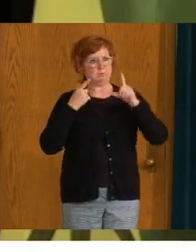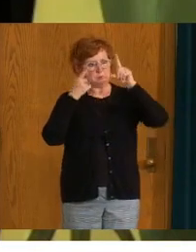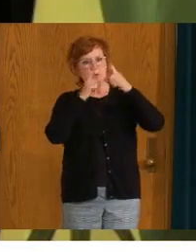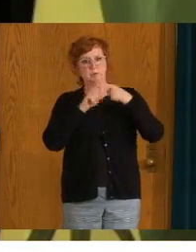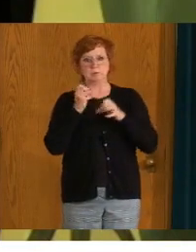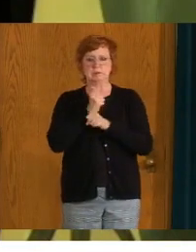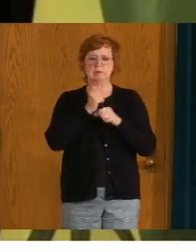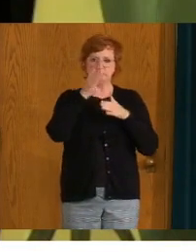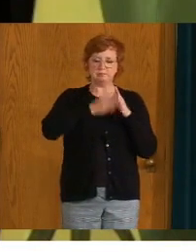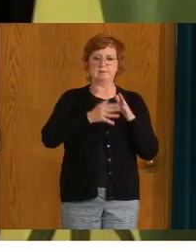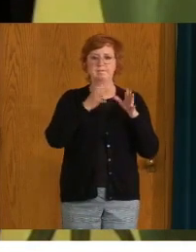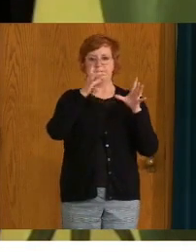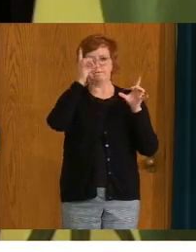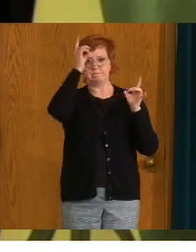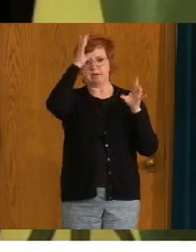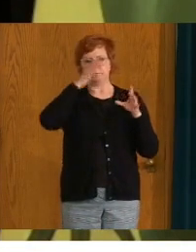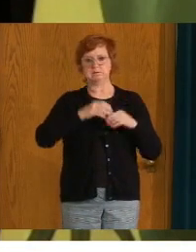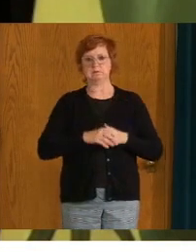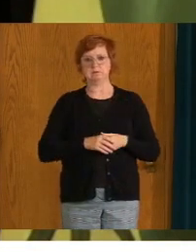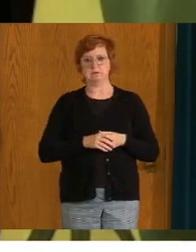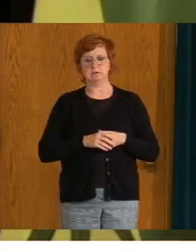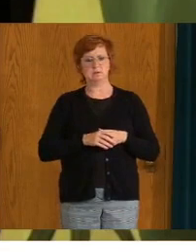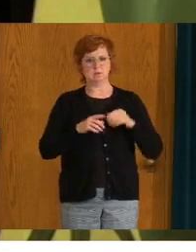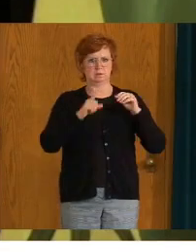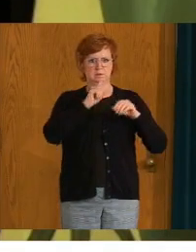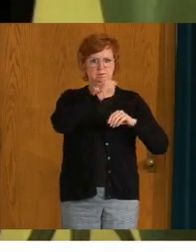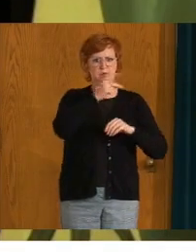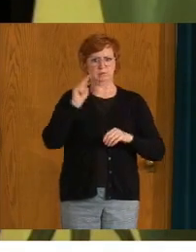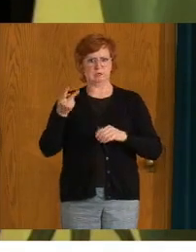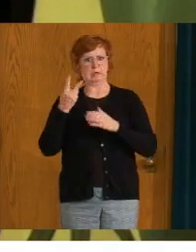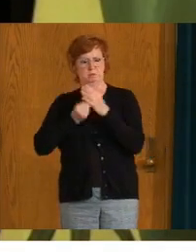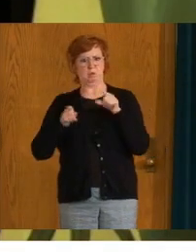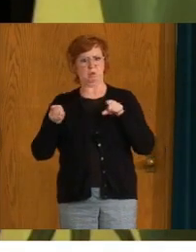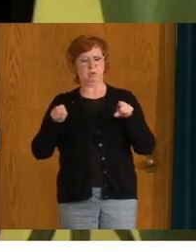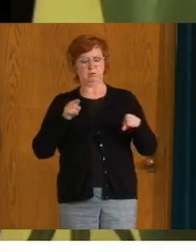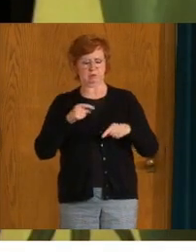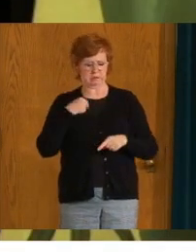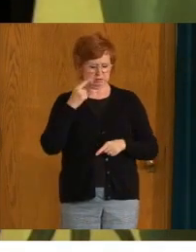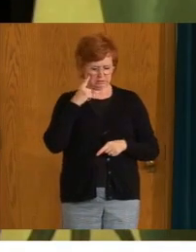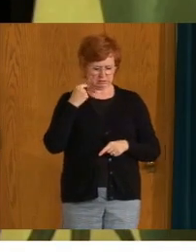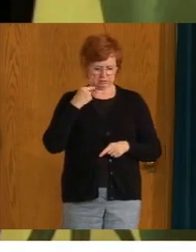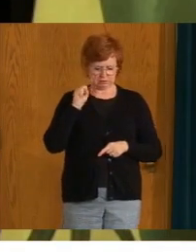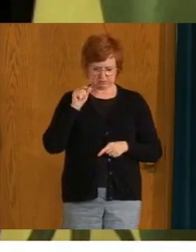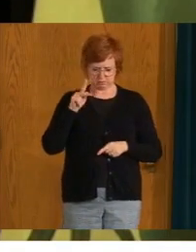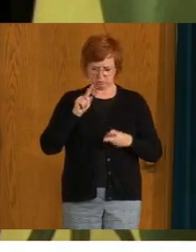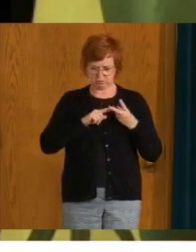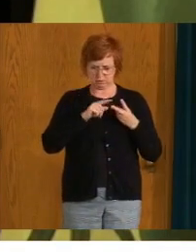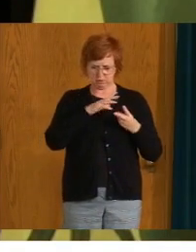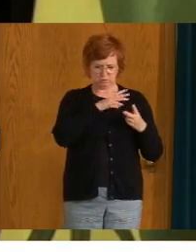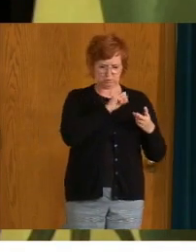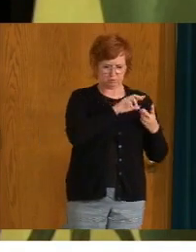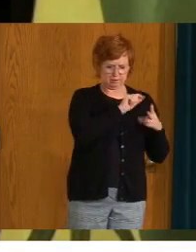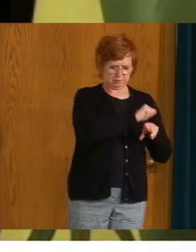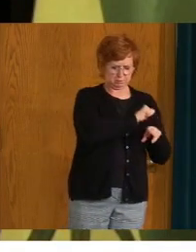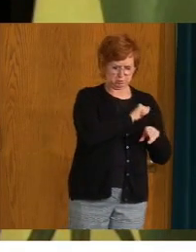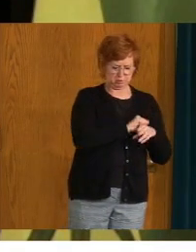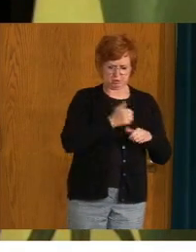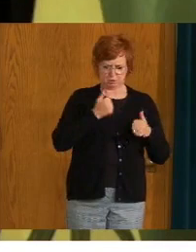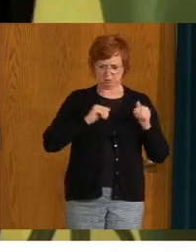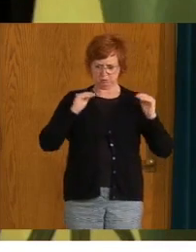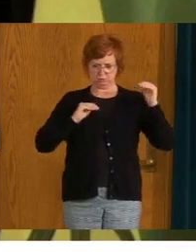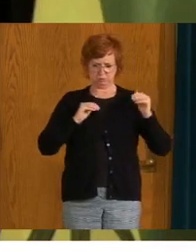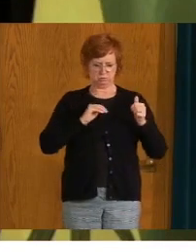And so that's including both the first dose and the second dose strategy. And I think it's either us or us in Alberta that are leading the nation in the